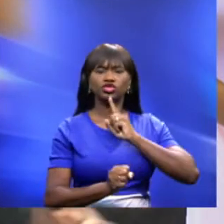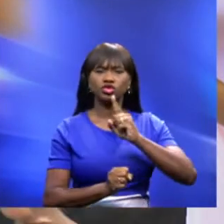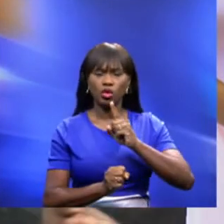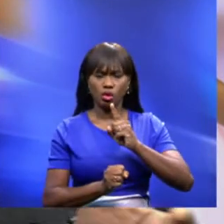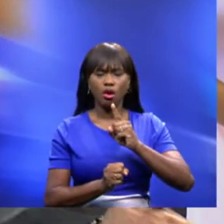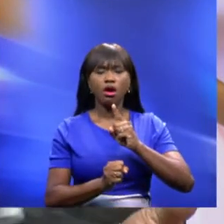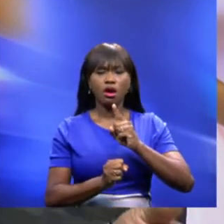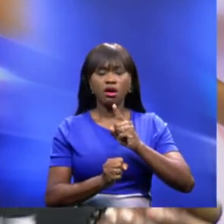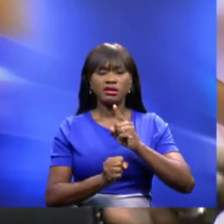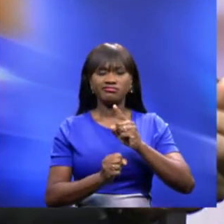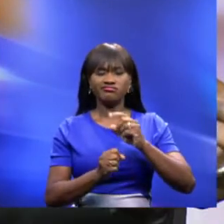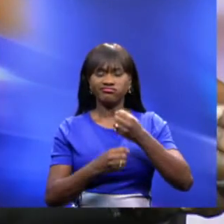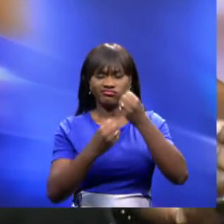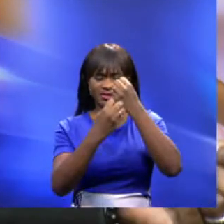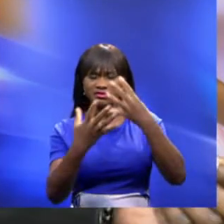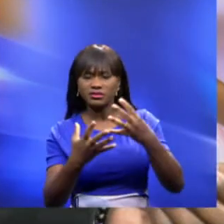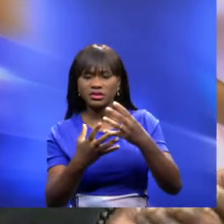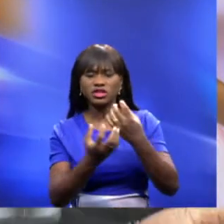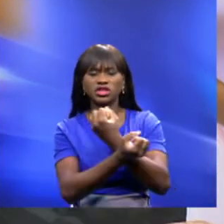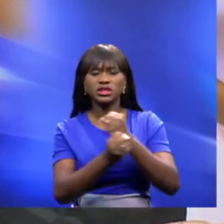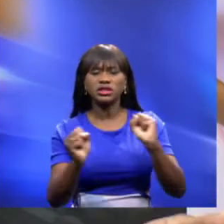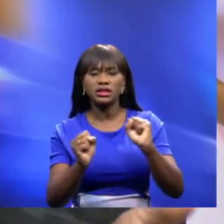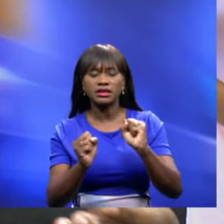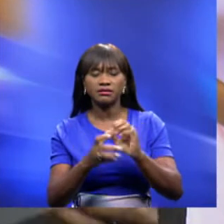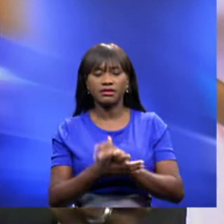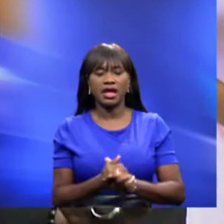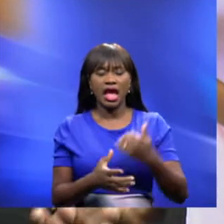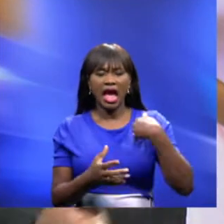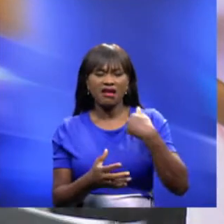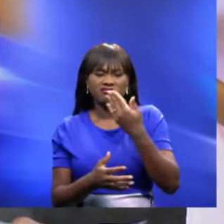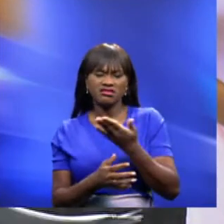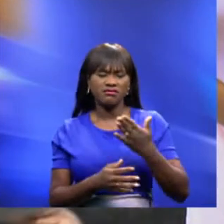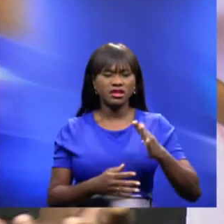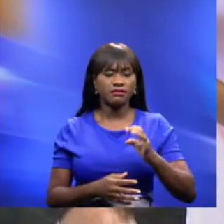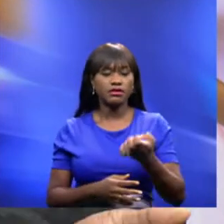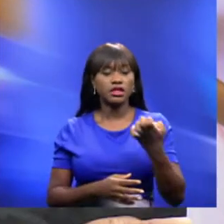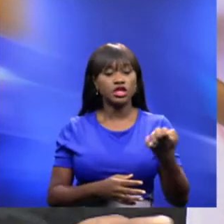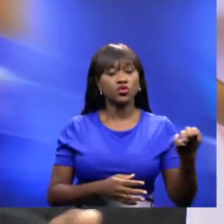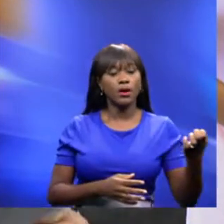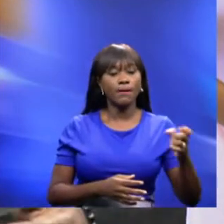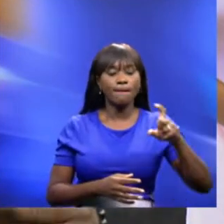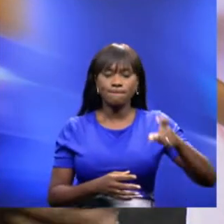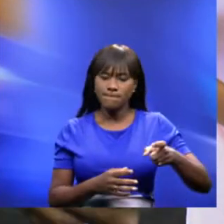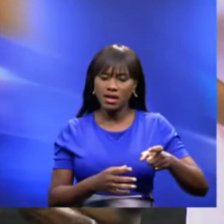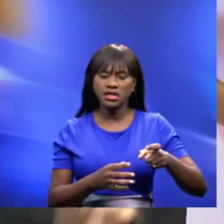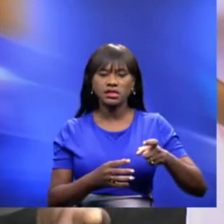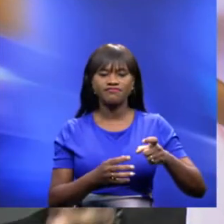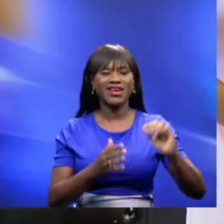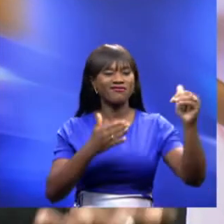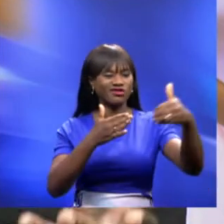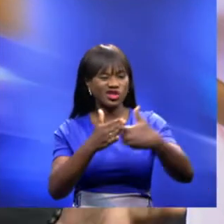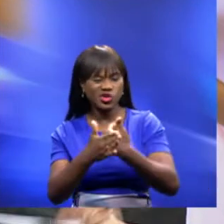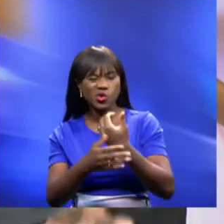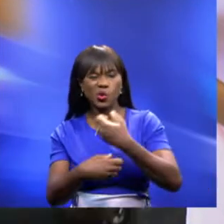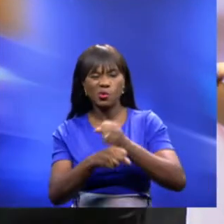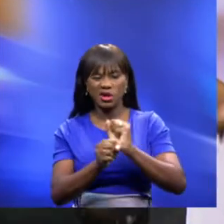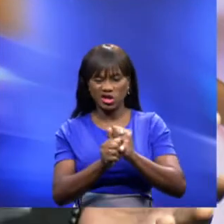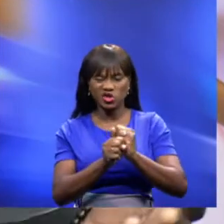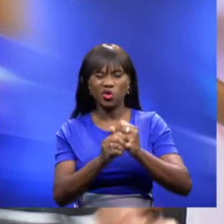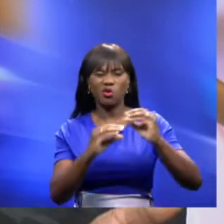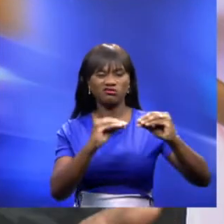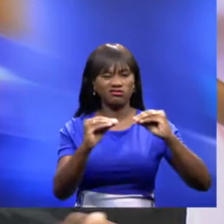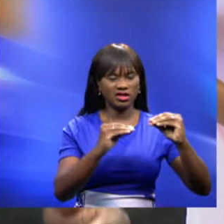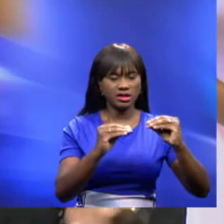equipment, routers, switches, access equipment. You need to have that updated. You need to have that to ensure that you